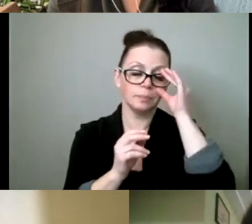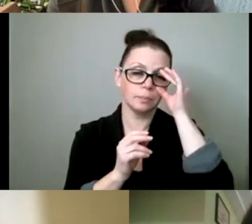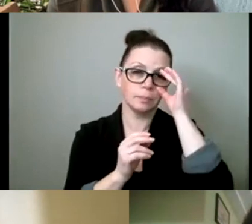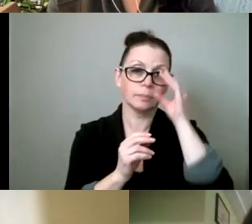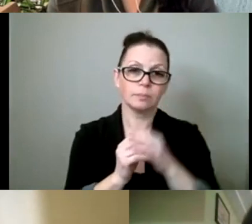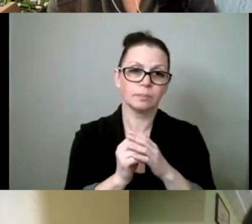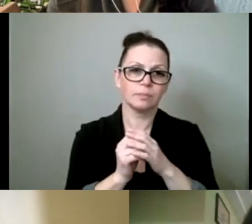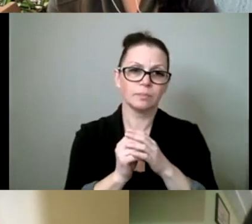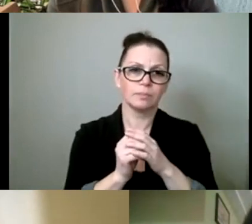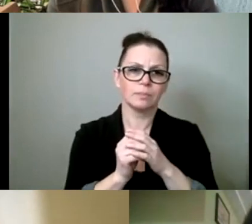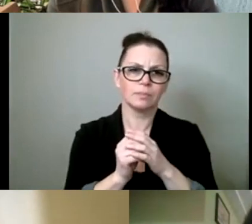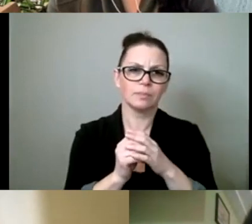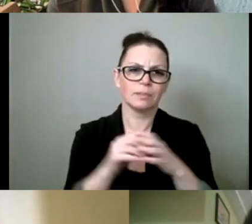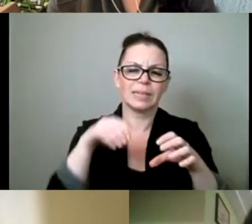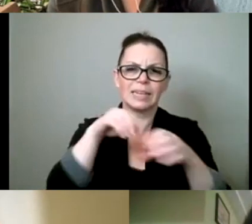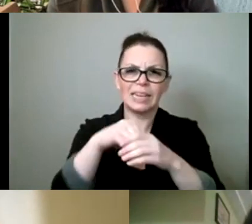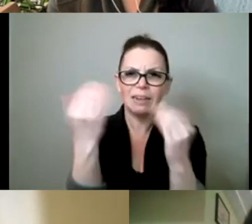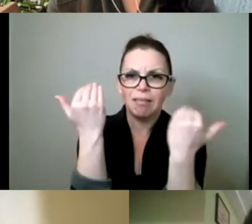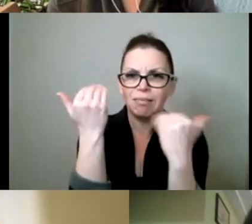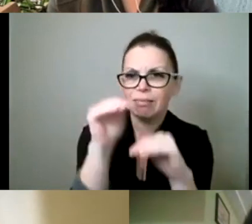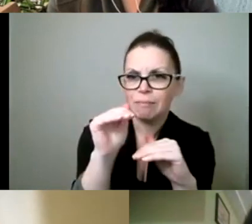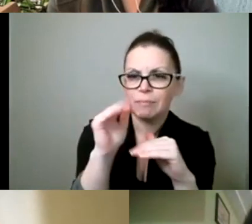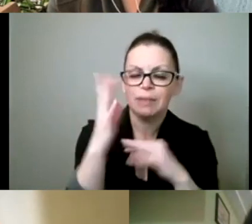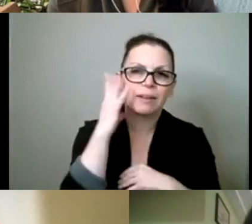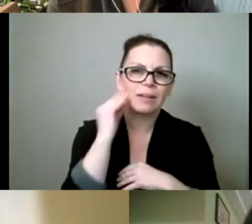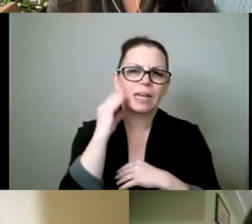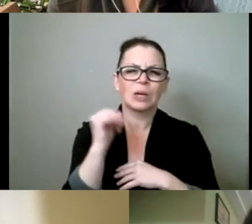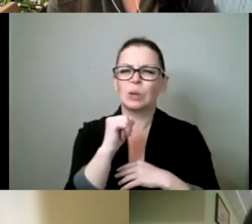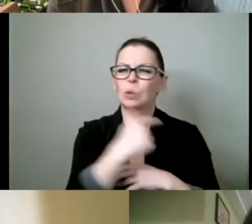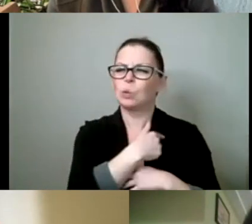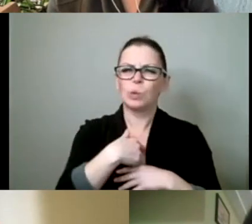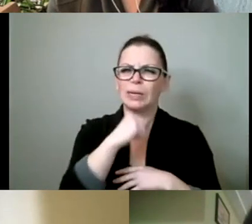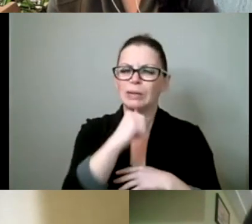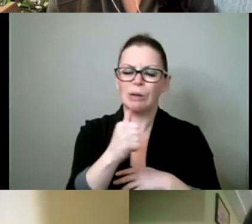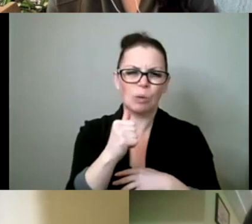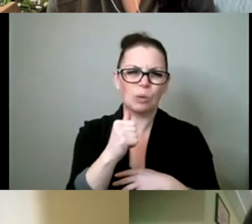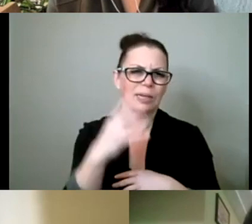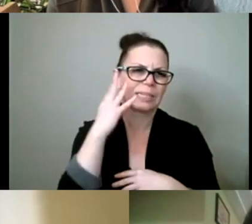we don't read in a vacuum. We don't experience entertainment in a vacuum.